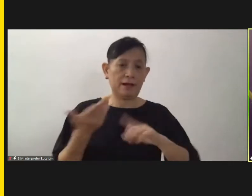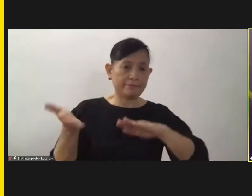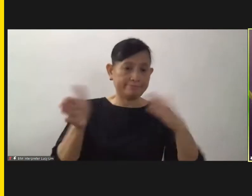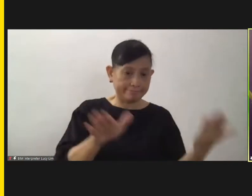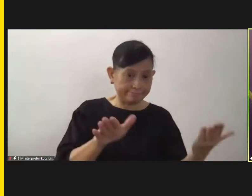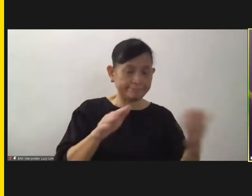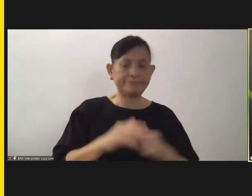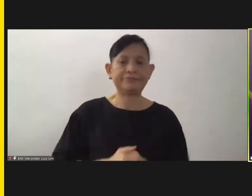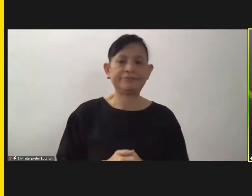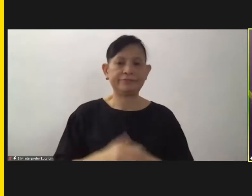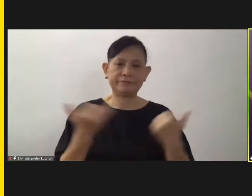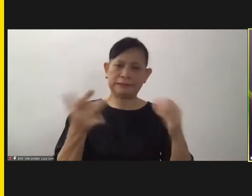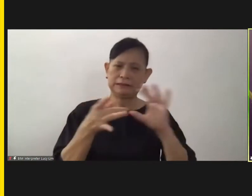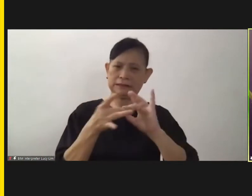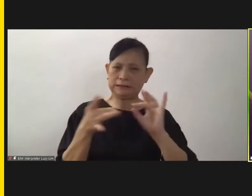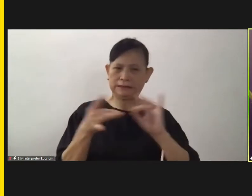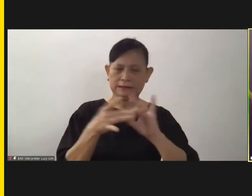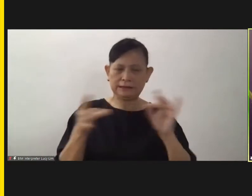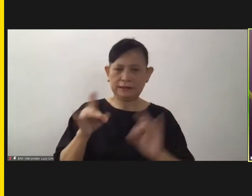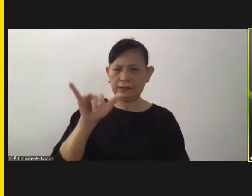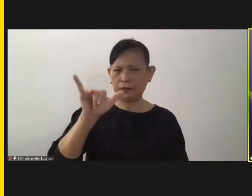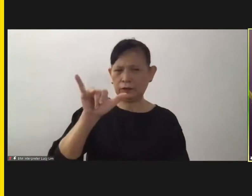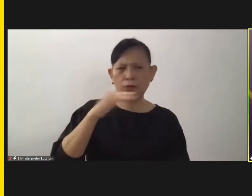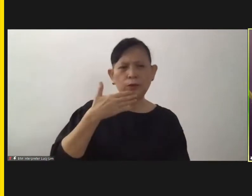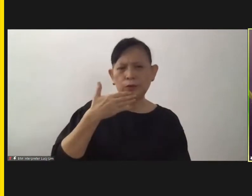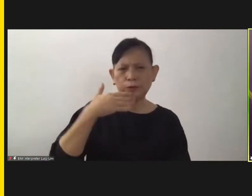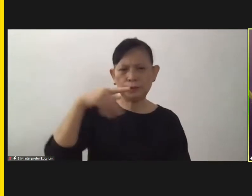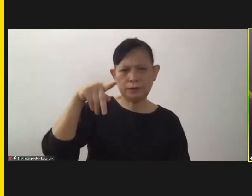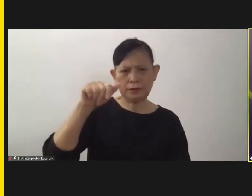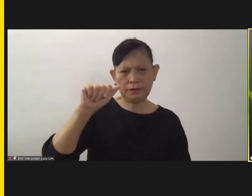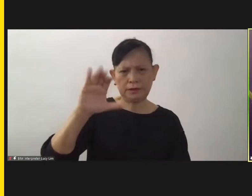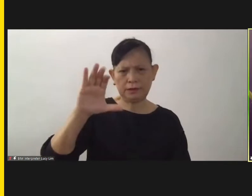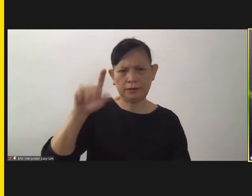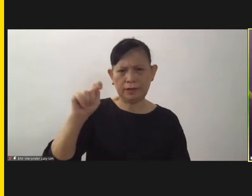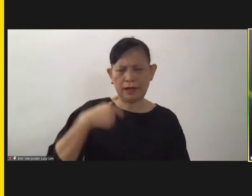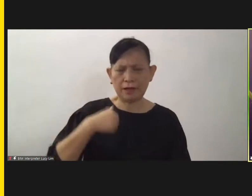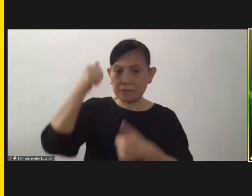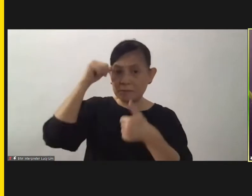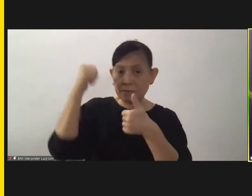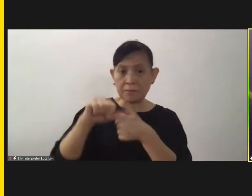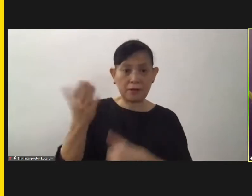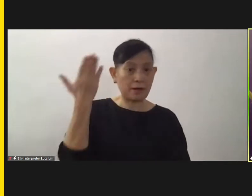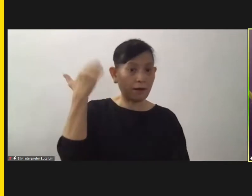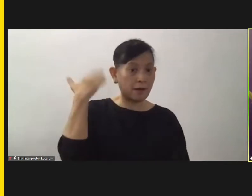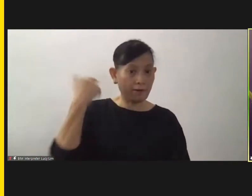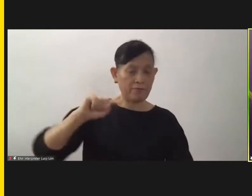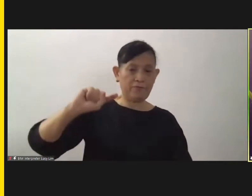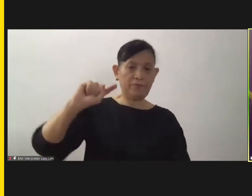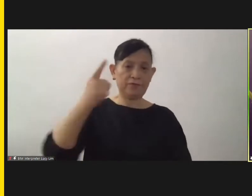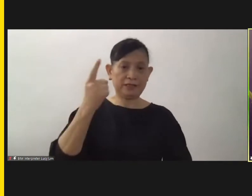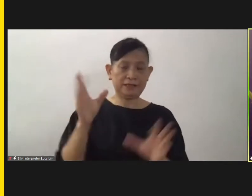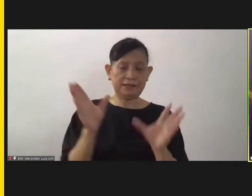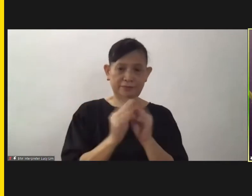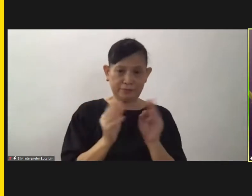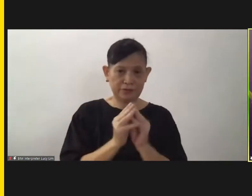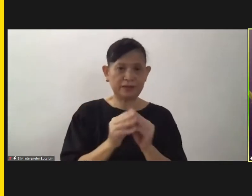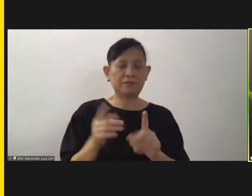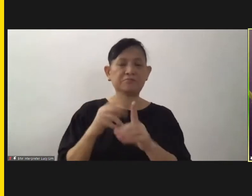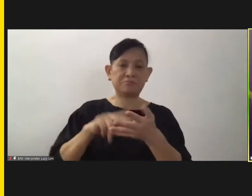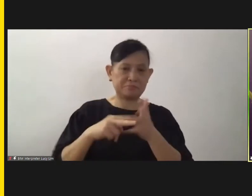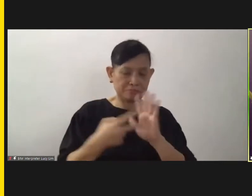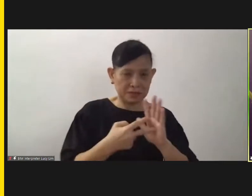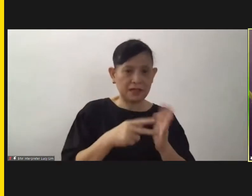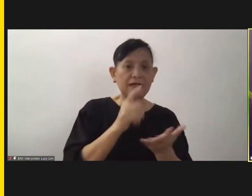Now, let me tell you a little bit about Youth PACT. I remember the first meeting we had, and by we, I mean Taylor's College